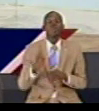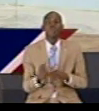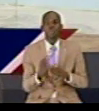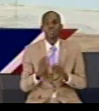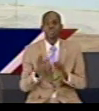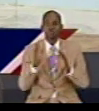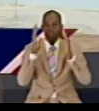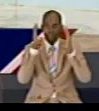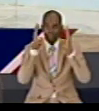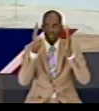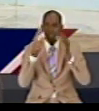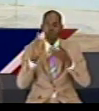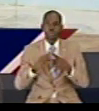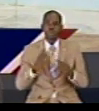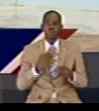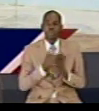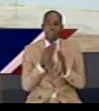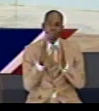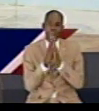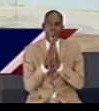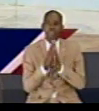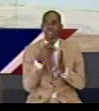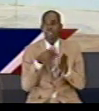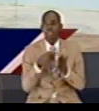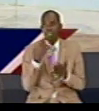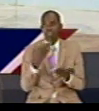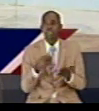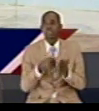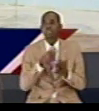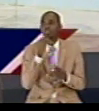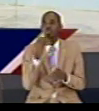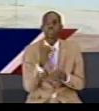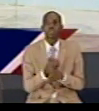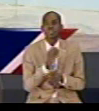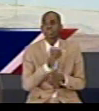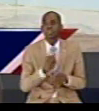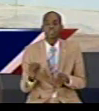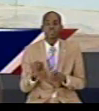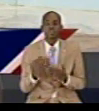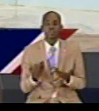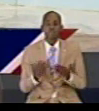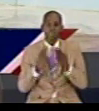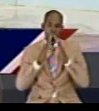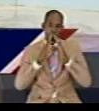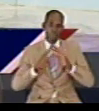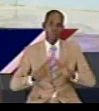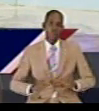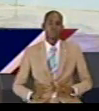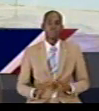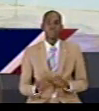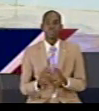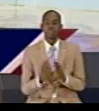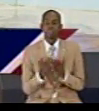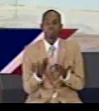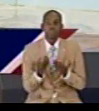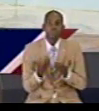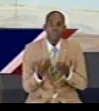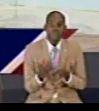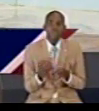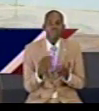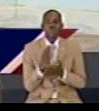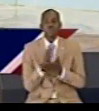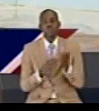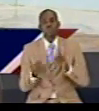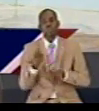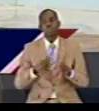my prayer. It says it's not just a silent passion. It's not just something quiet within me. Some people will